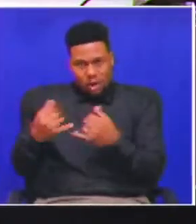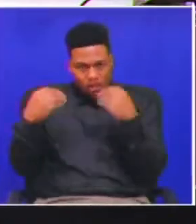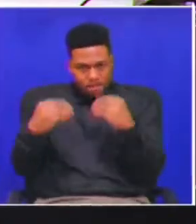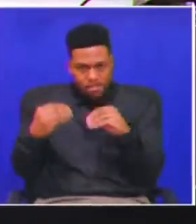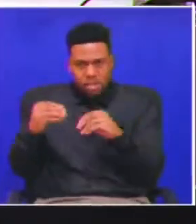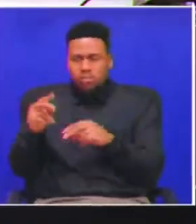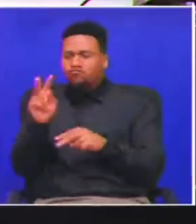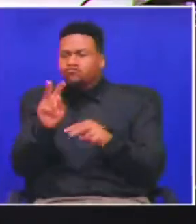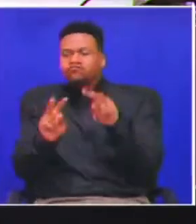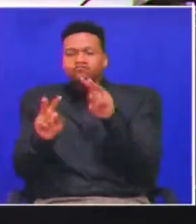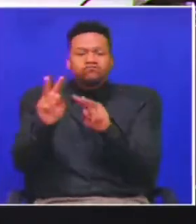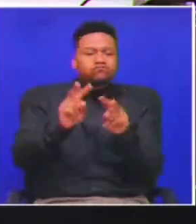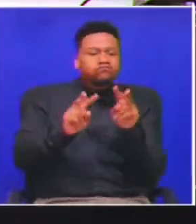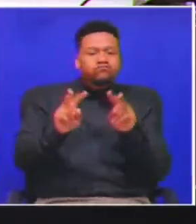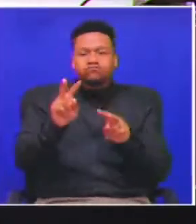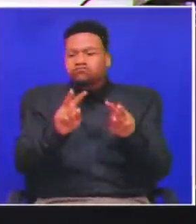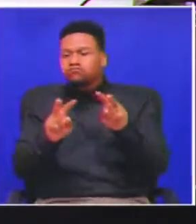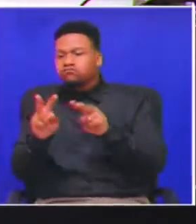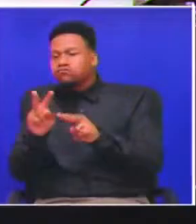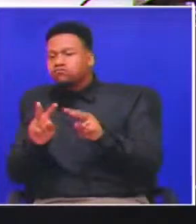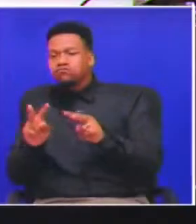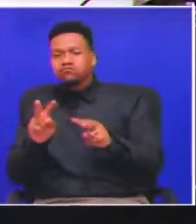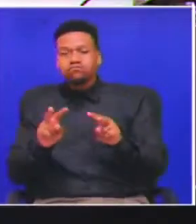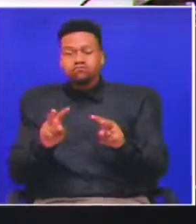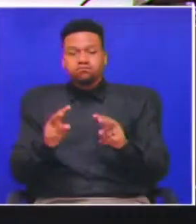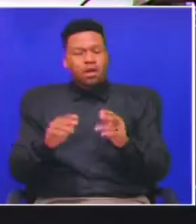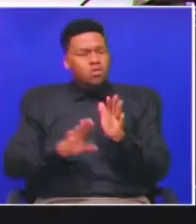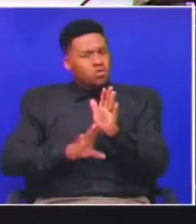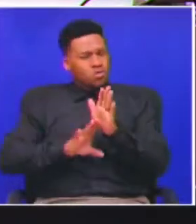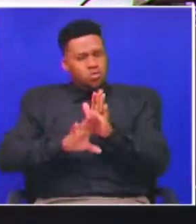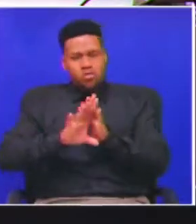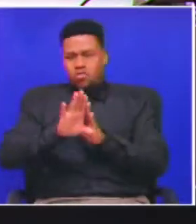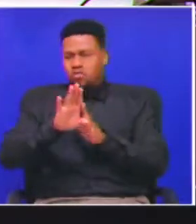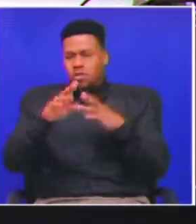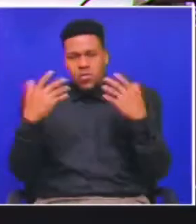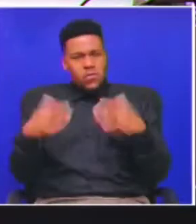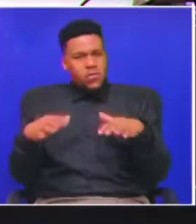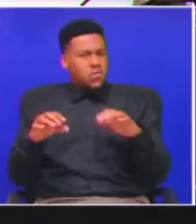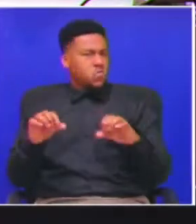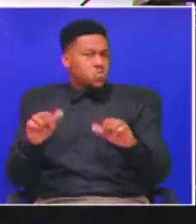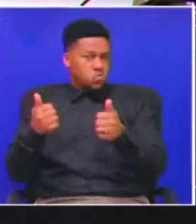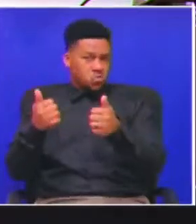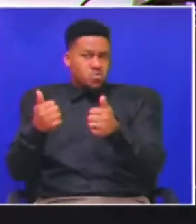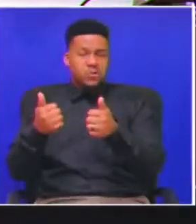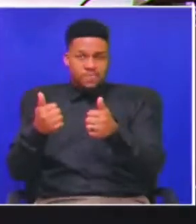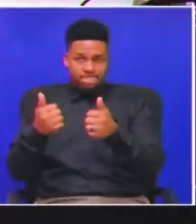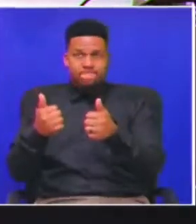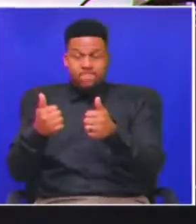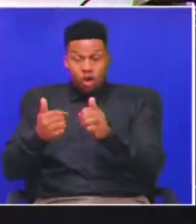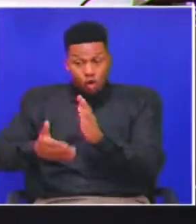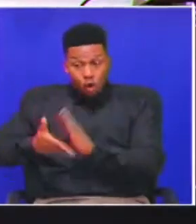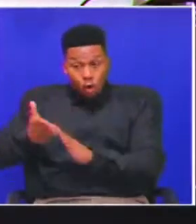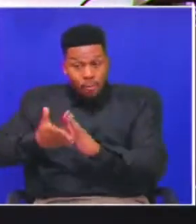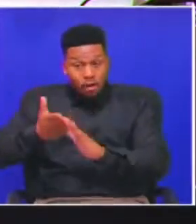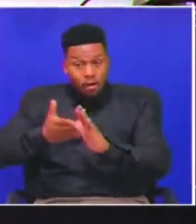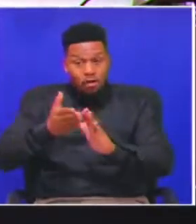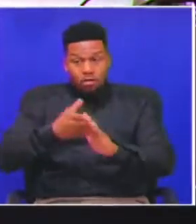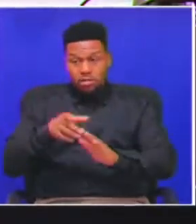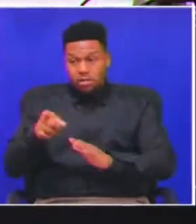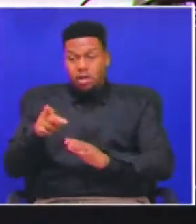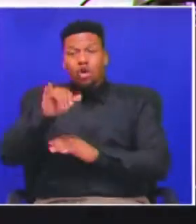been making great success. The operations that are being conducted by Deputy Minister Jomo